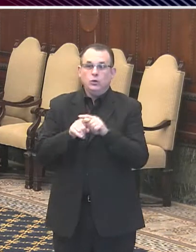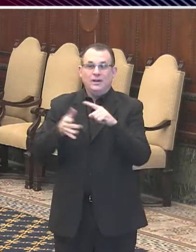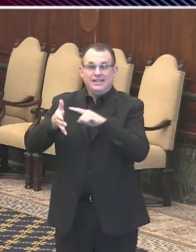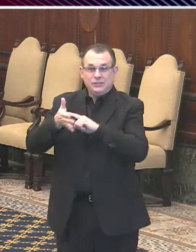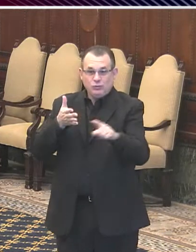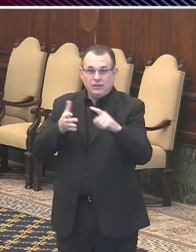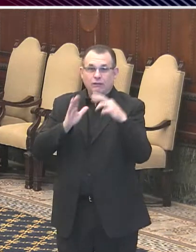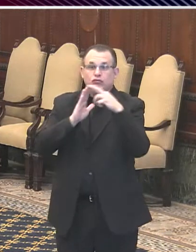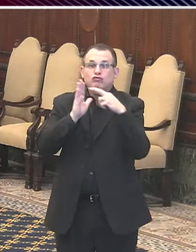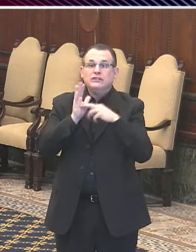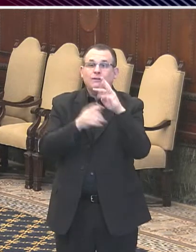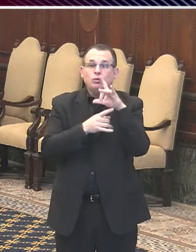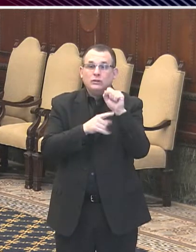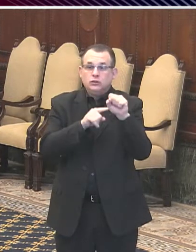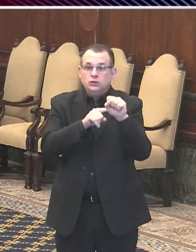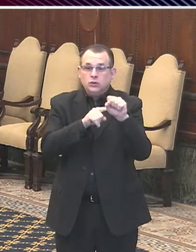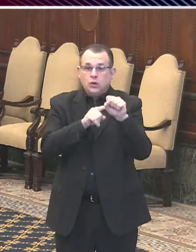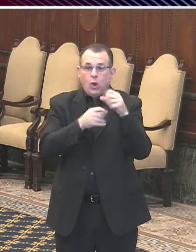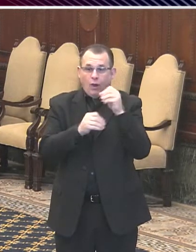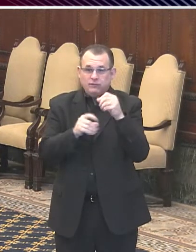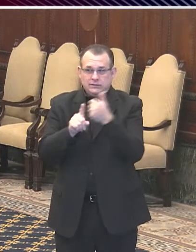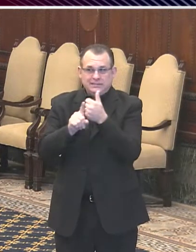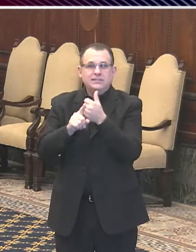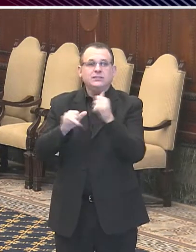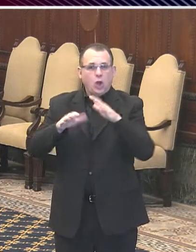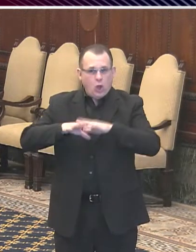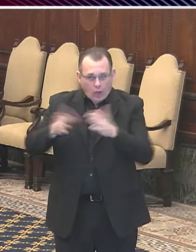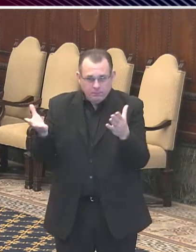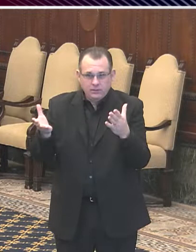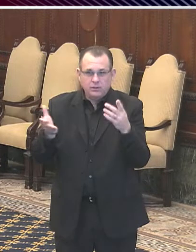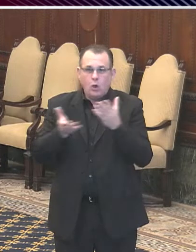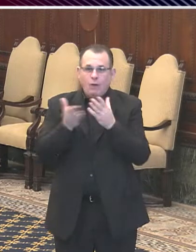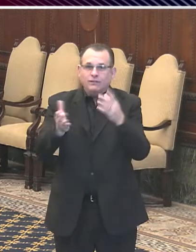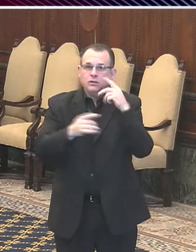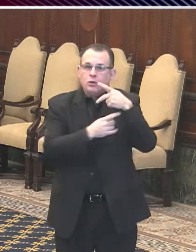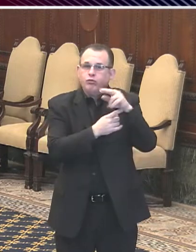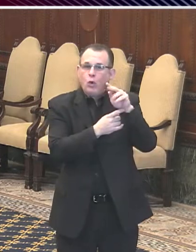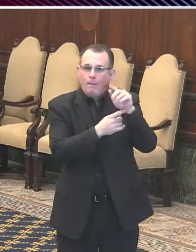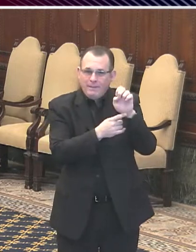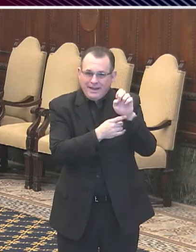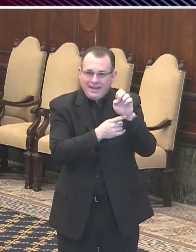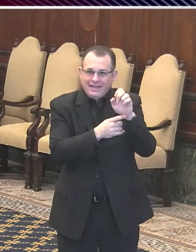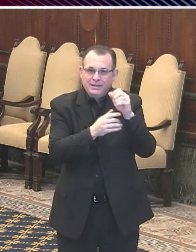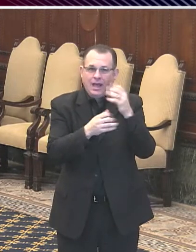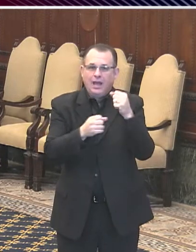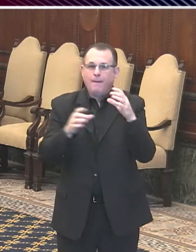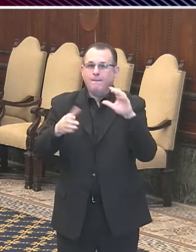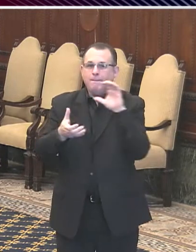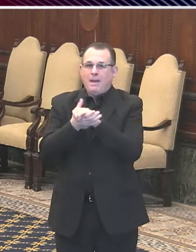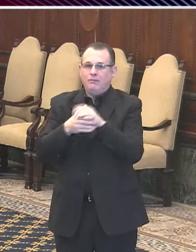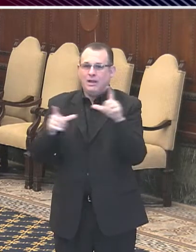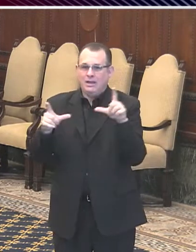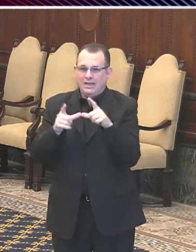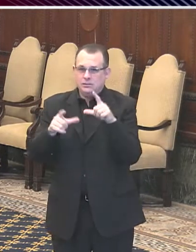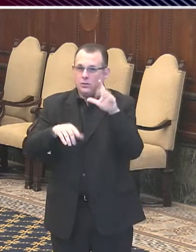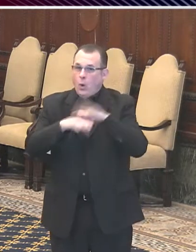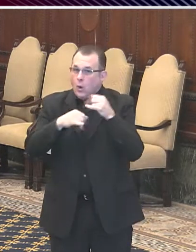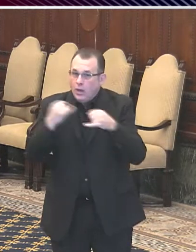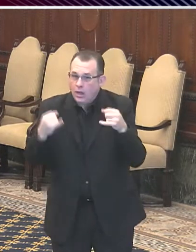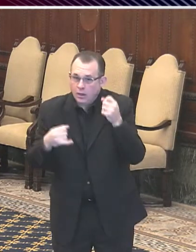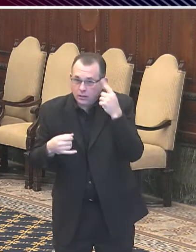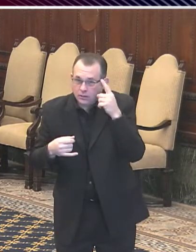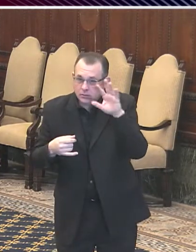offering virtual operations for both probate and marriage license services. These services will be available on an emergency basis